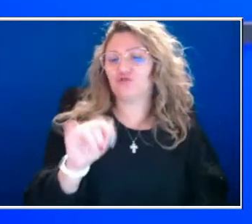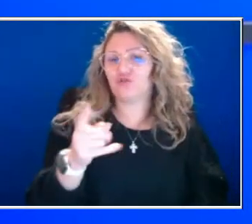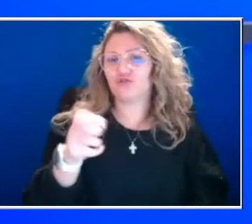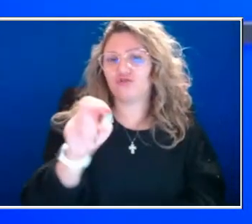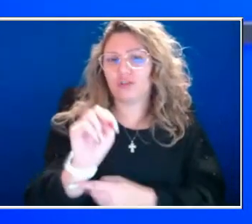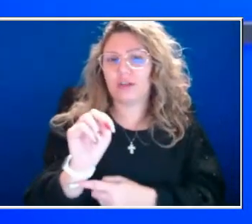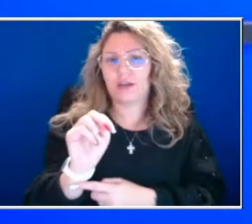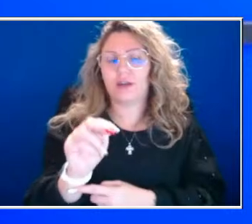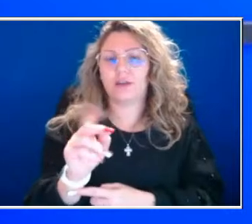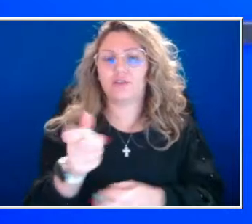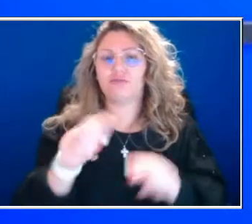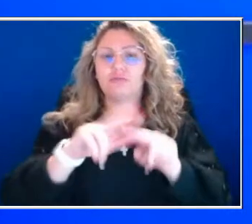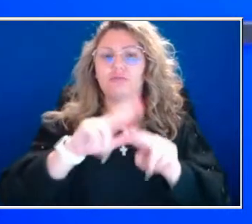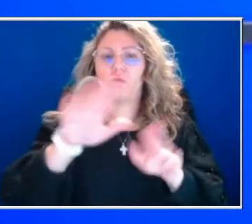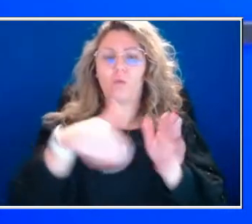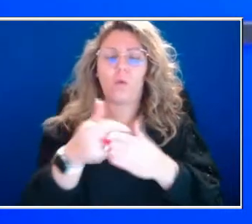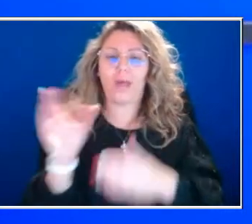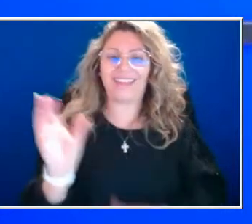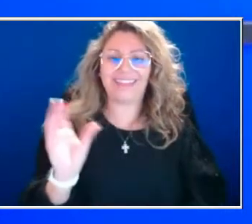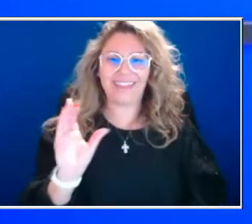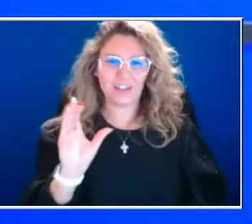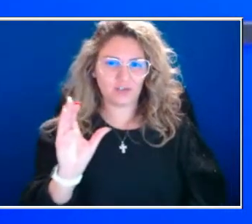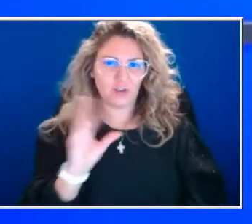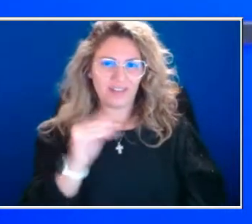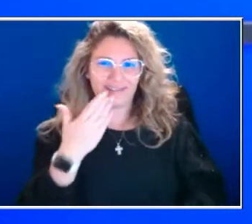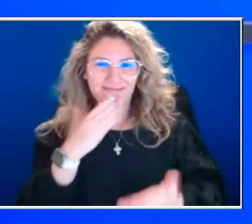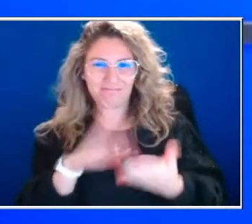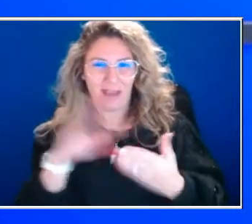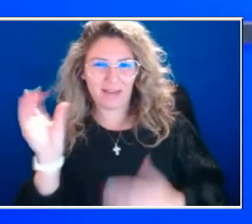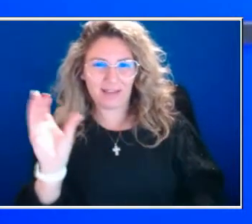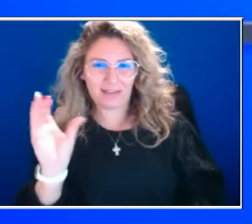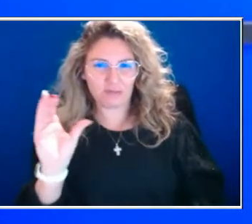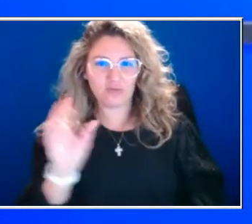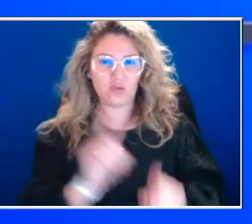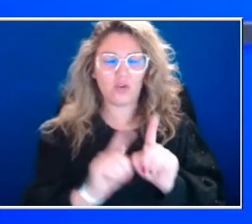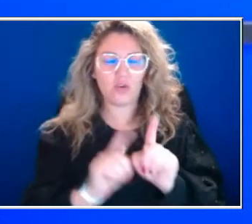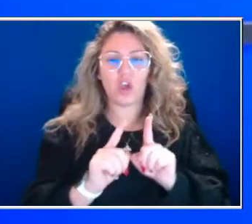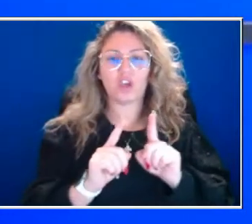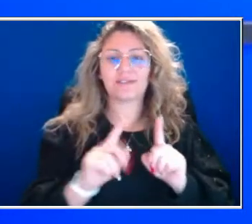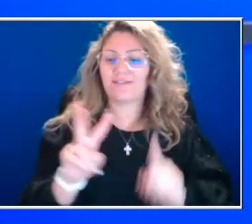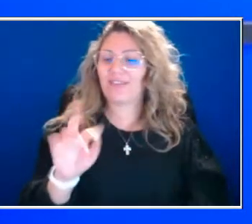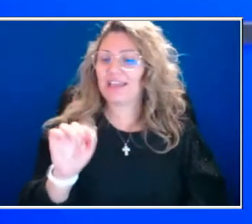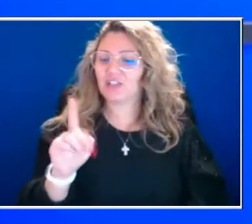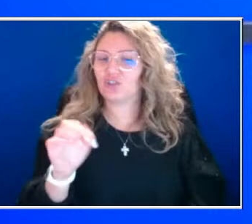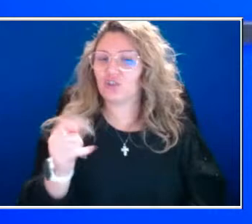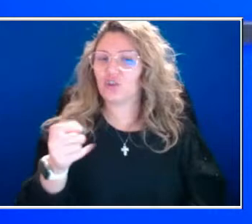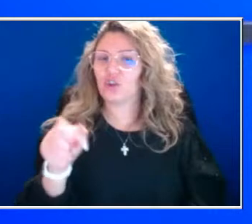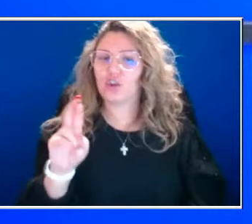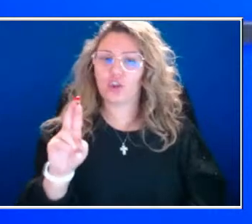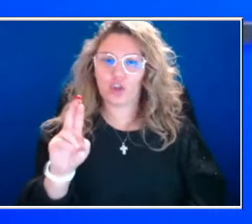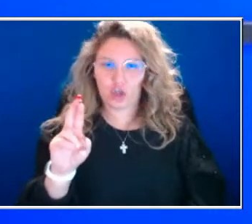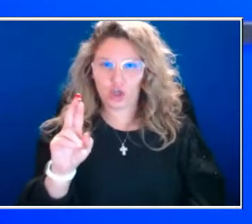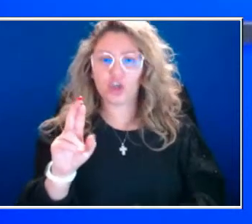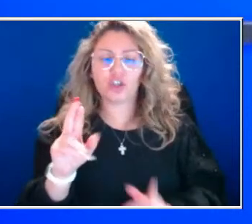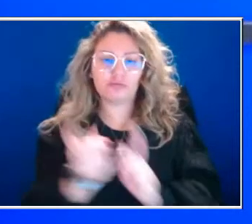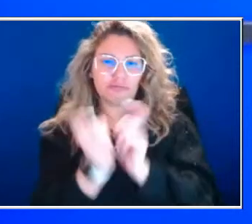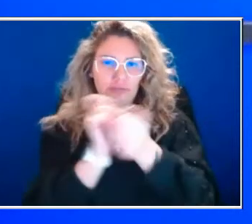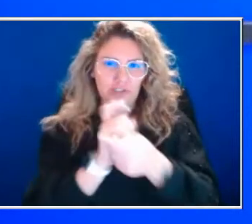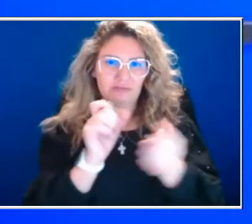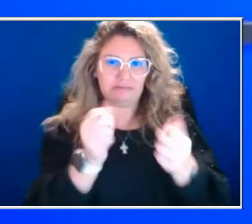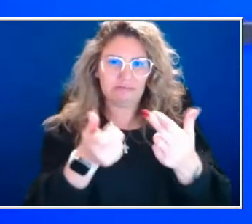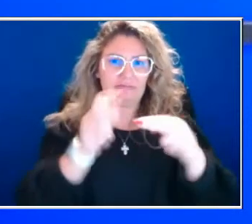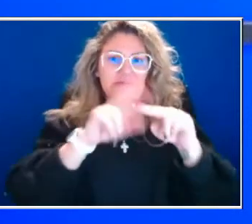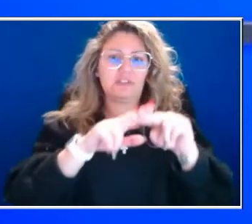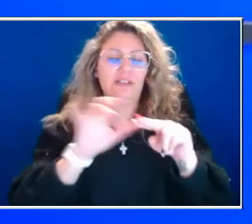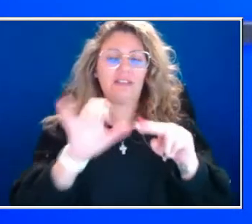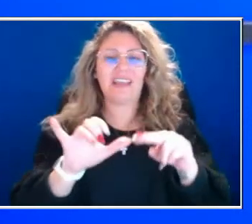total cholesterol and that bad cholesterol. And there are also some vascular changes that can increase cardiovascular risk. And that is linked to